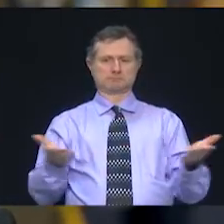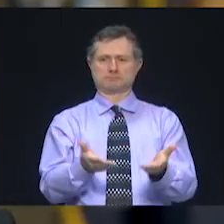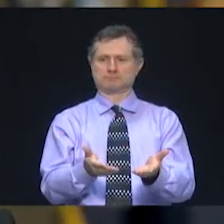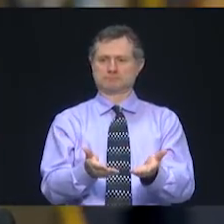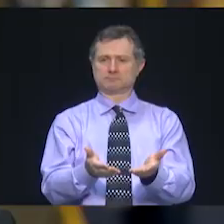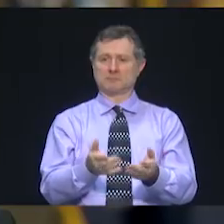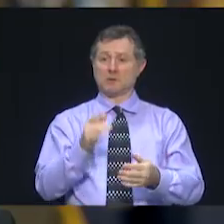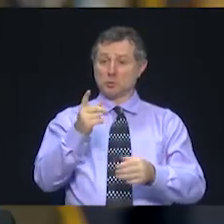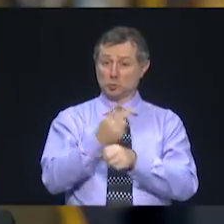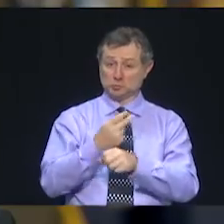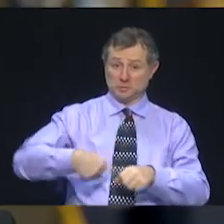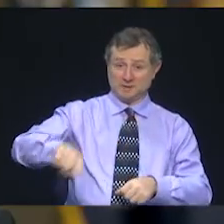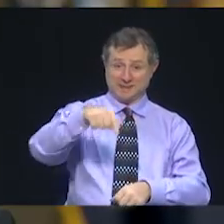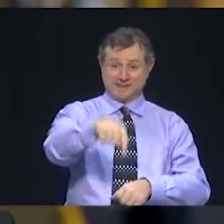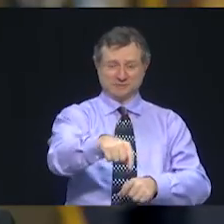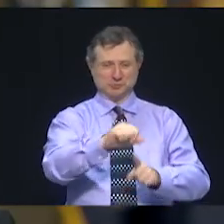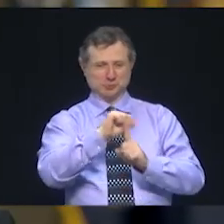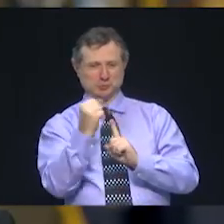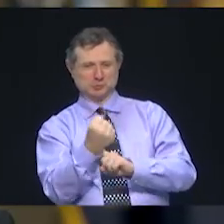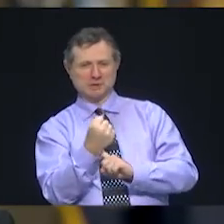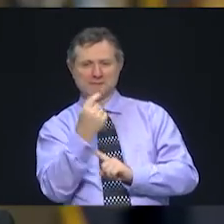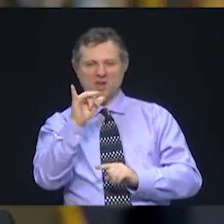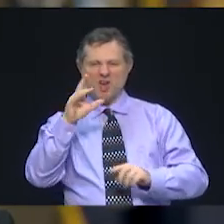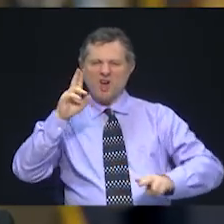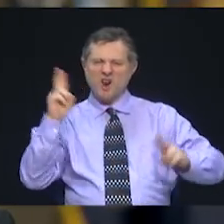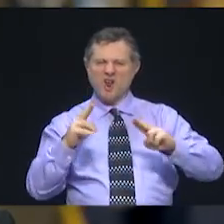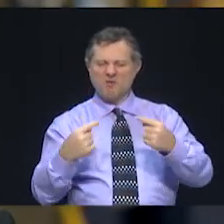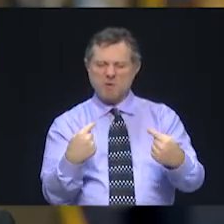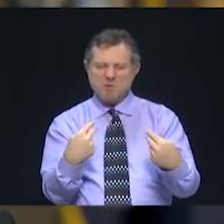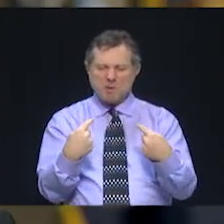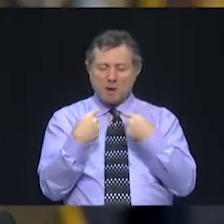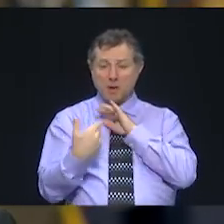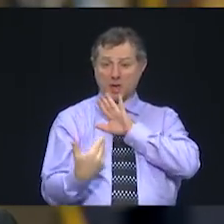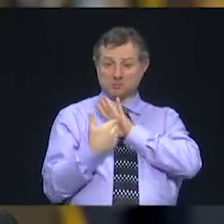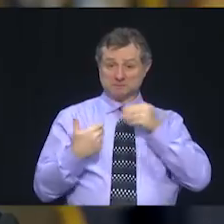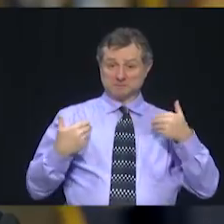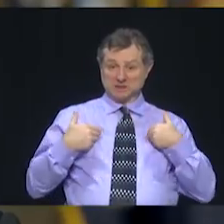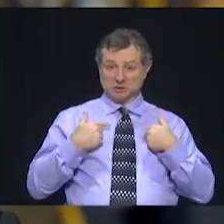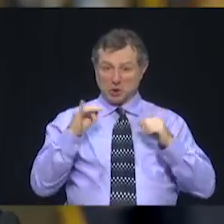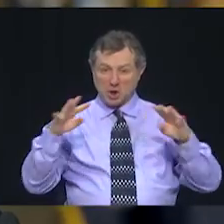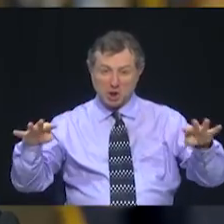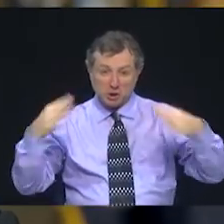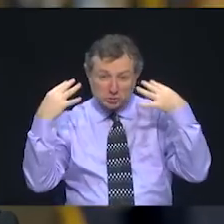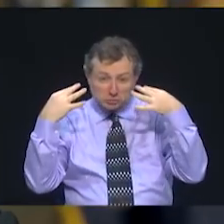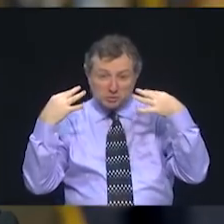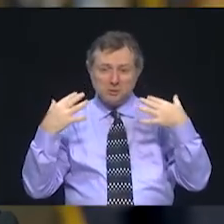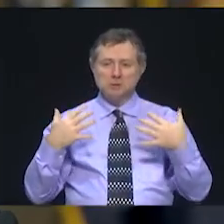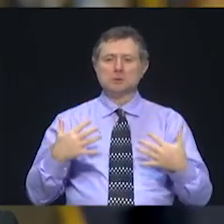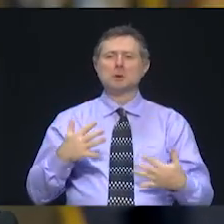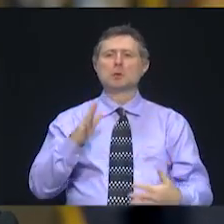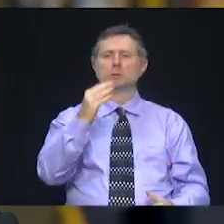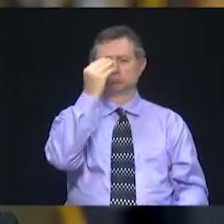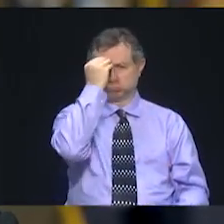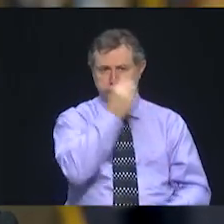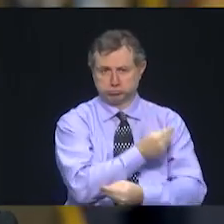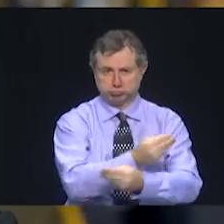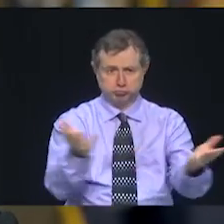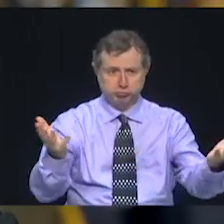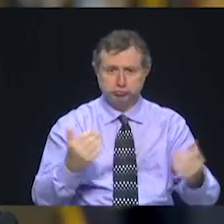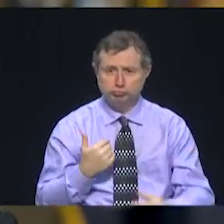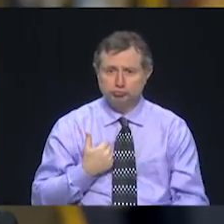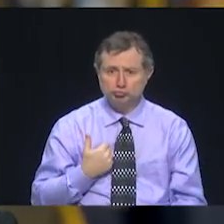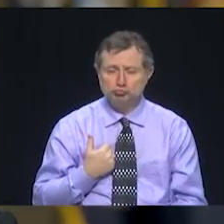using this moment to score political points or seek publicity or personal gain, I say they actually discredit